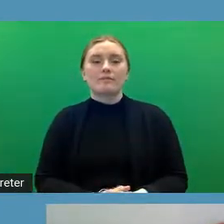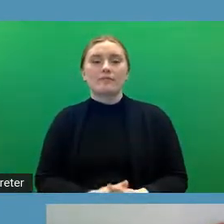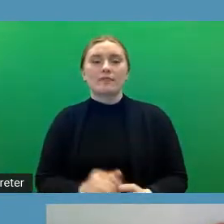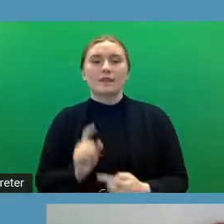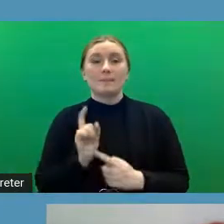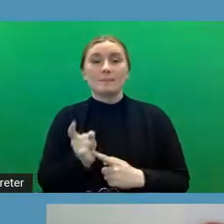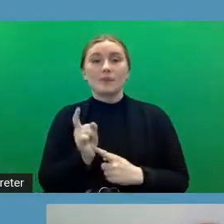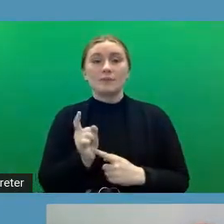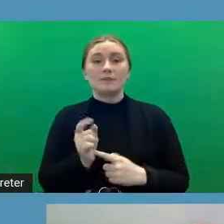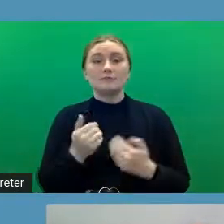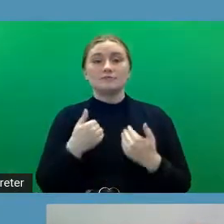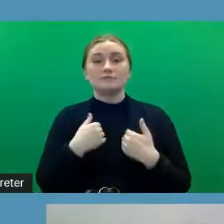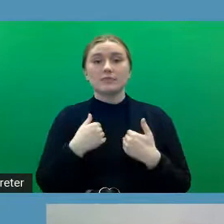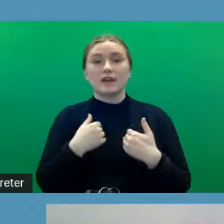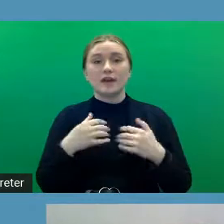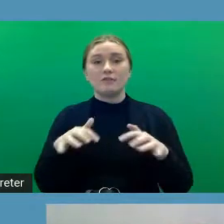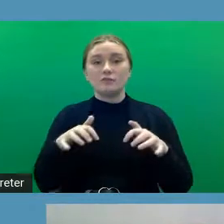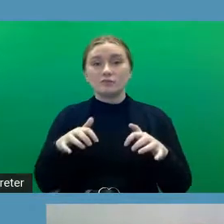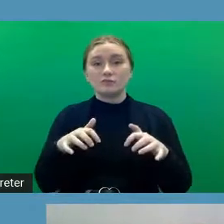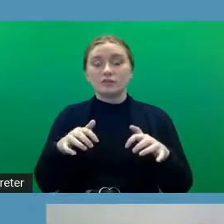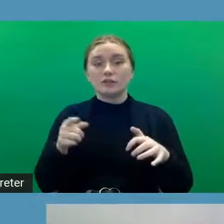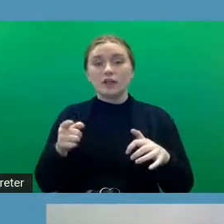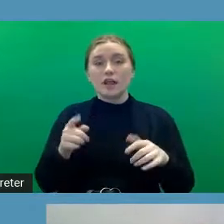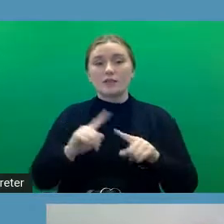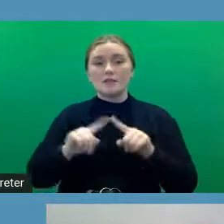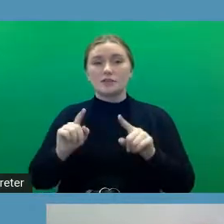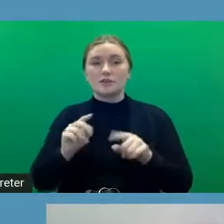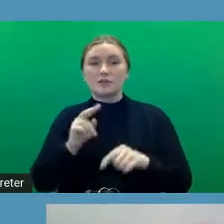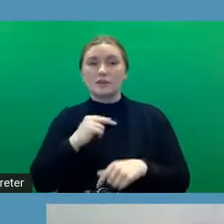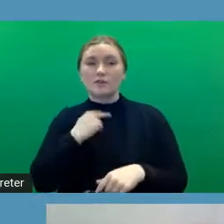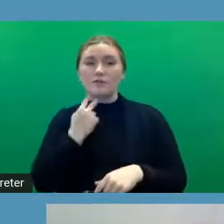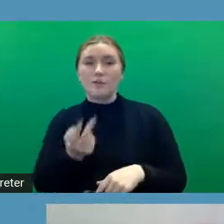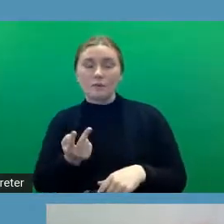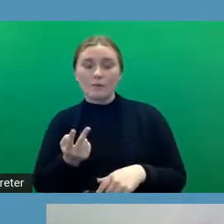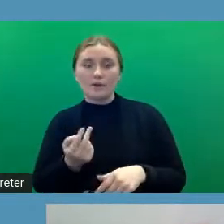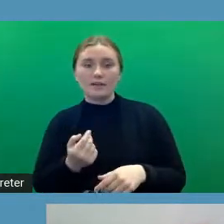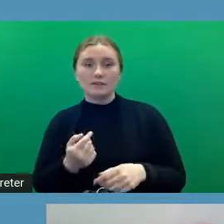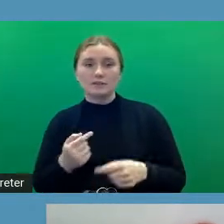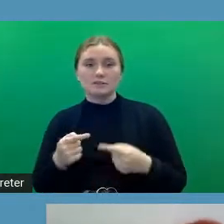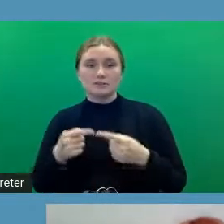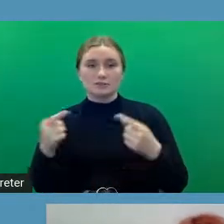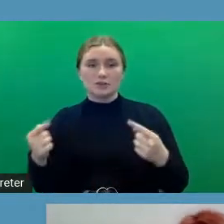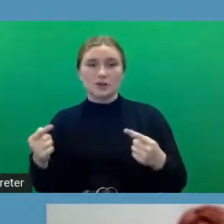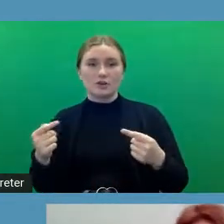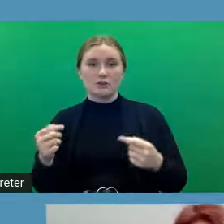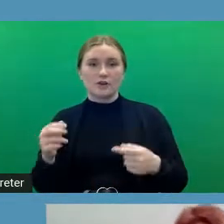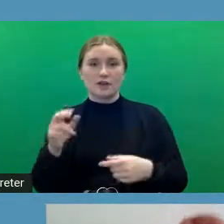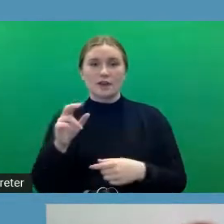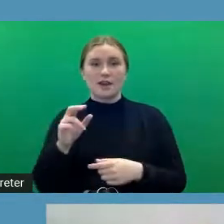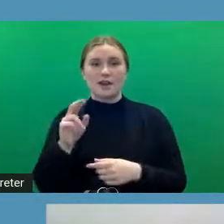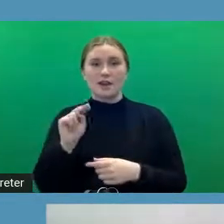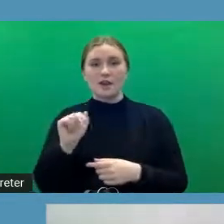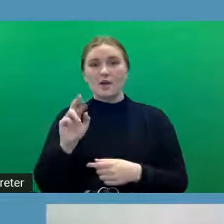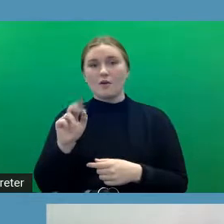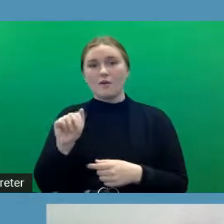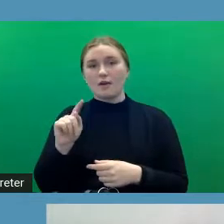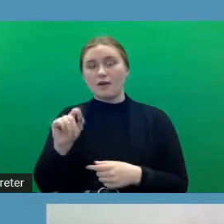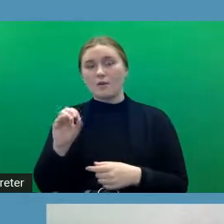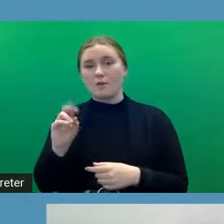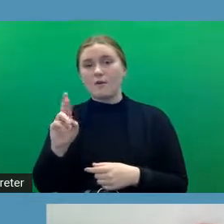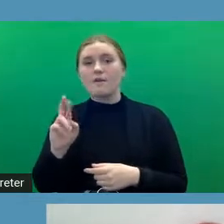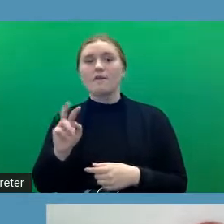a different voice, that should contrast with your narrator's voice, will describe the